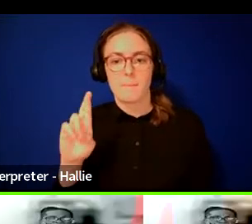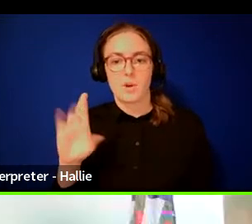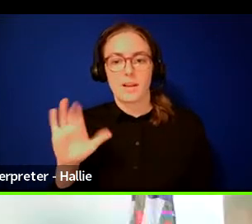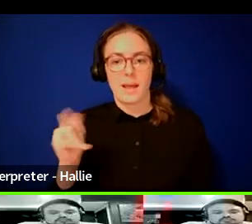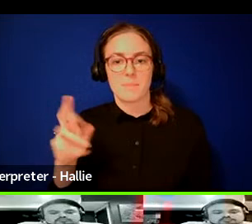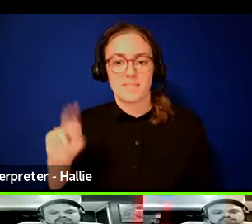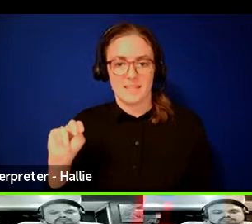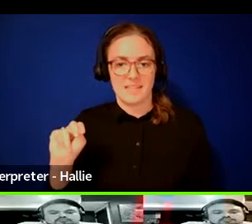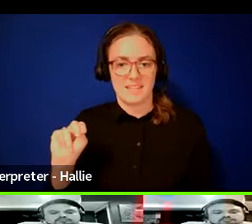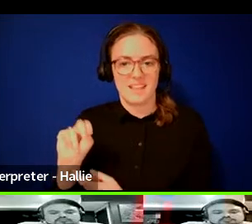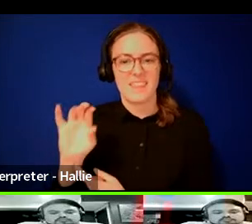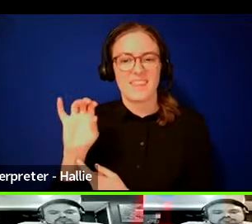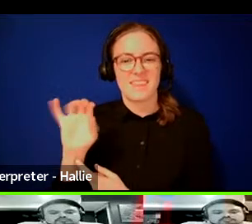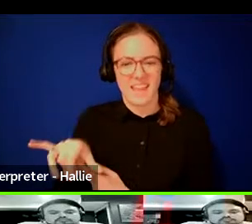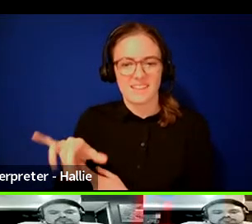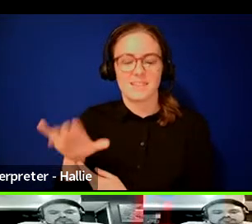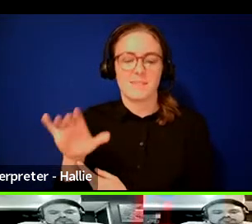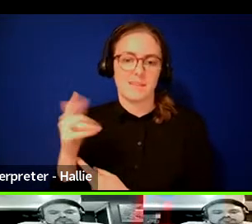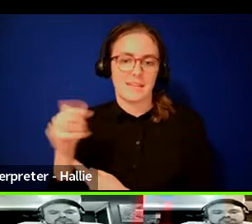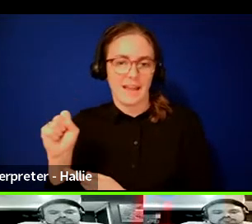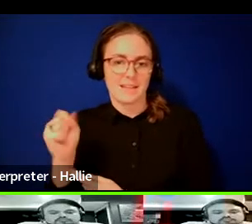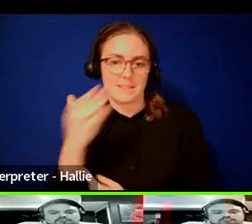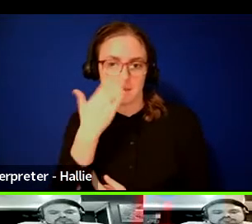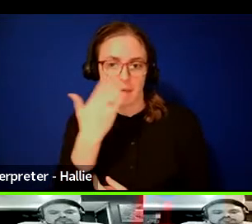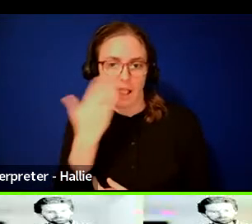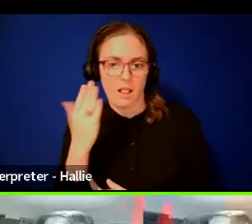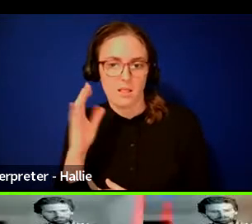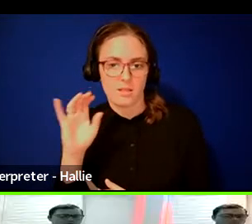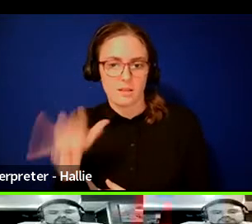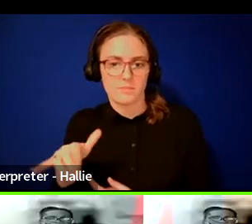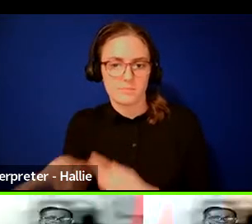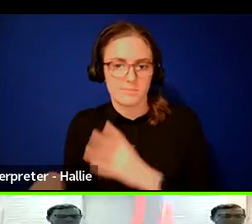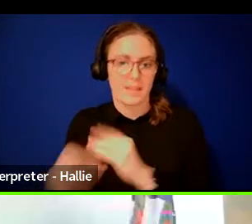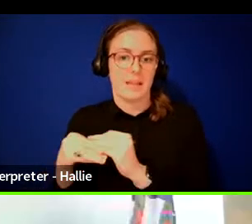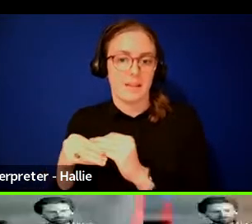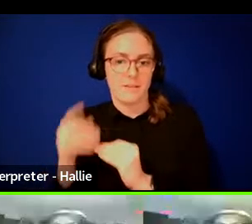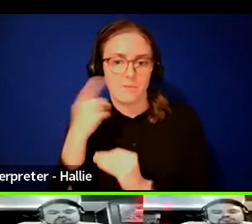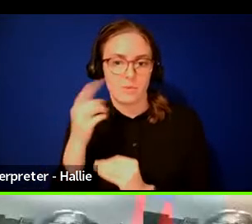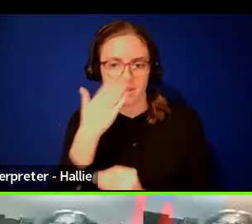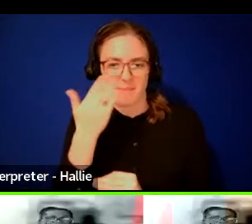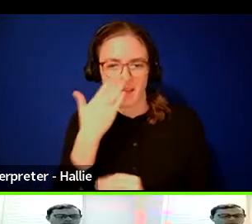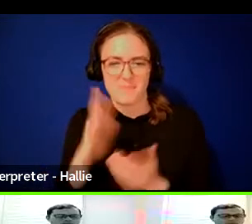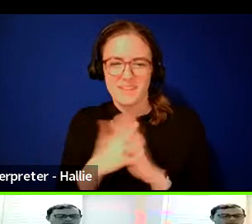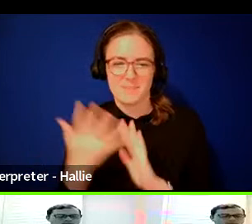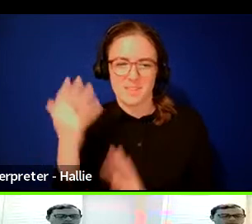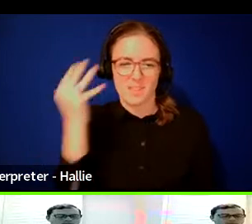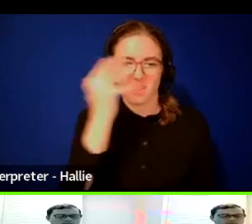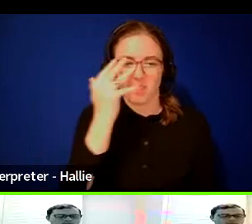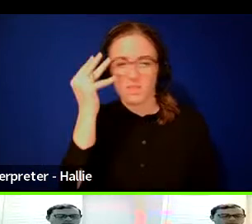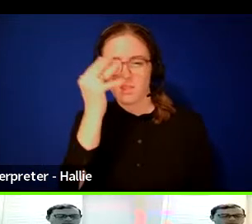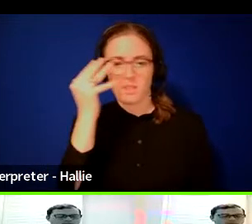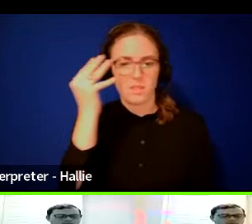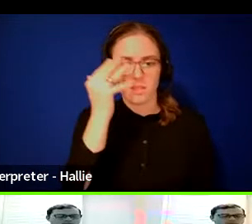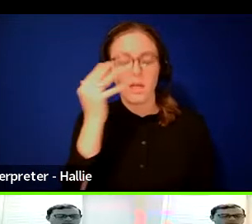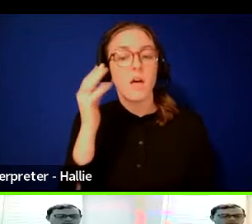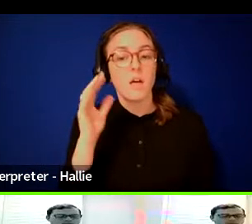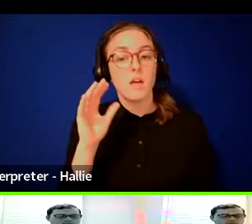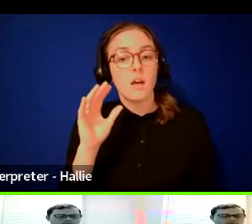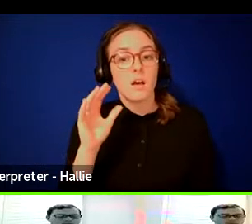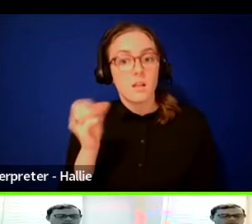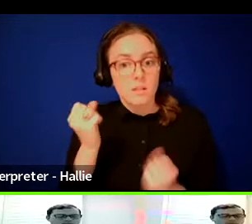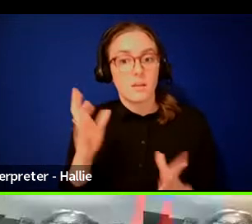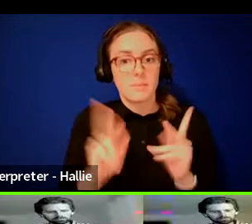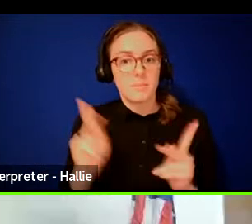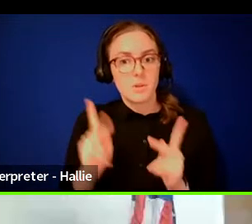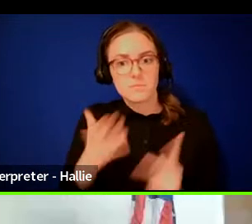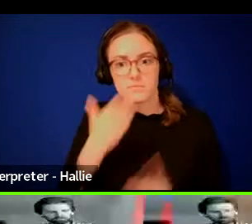what that characteristic gas smell is, that's mercaptan. And it's very nauseating. And a lot of people were really